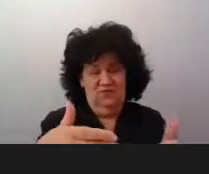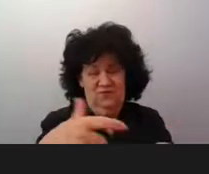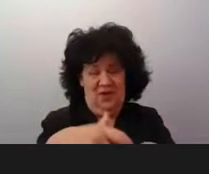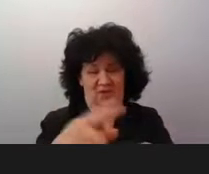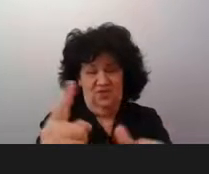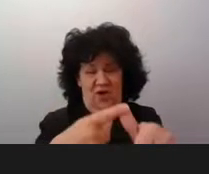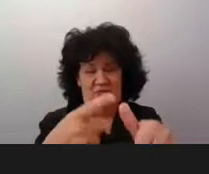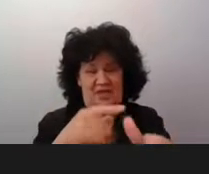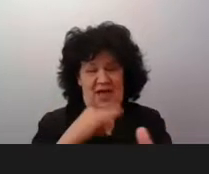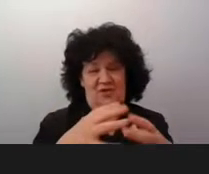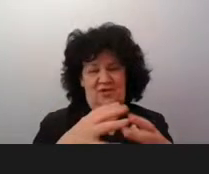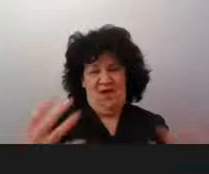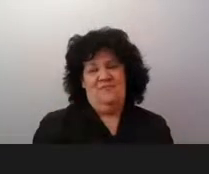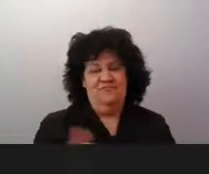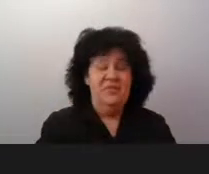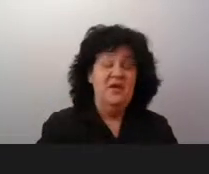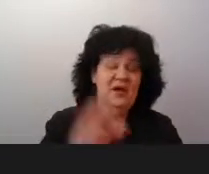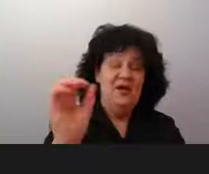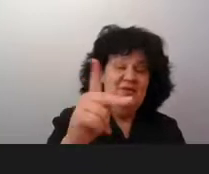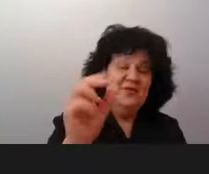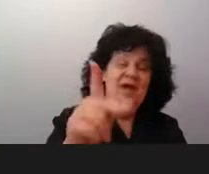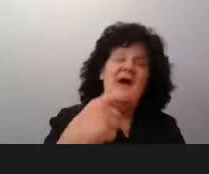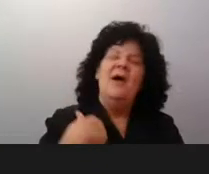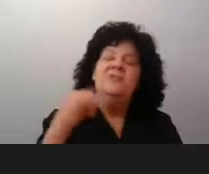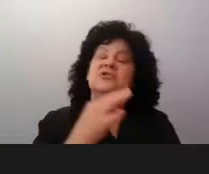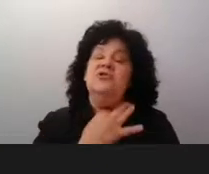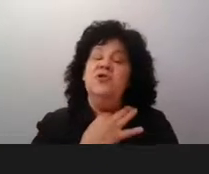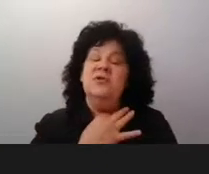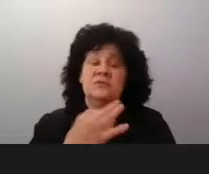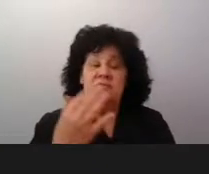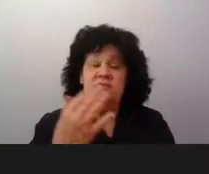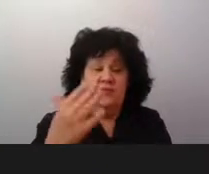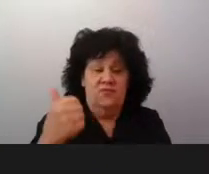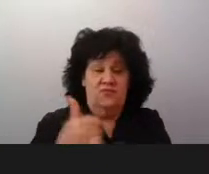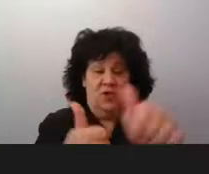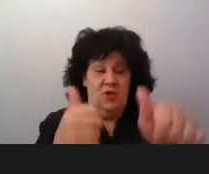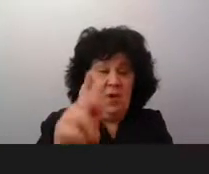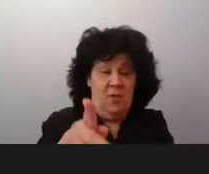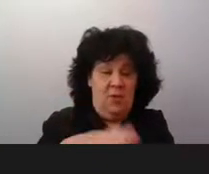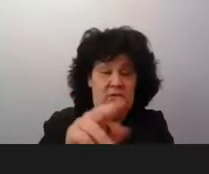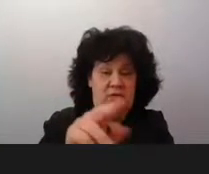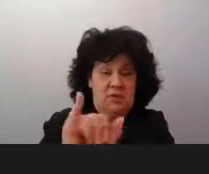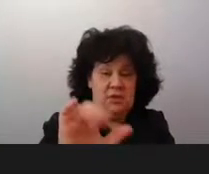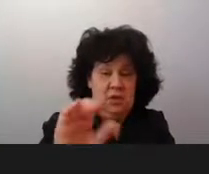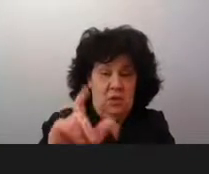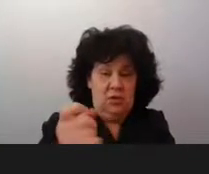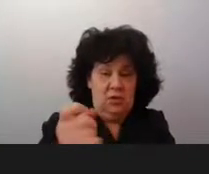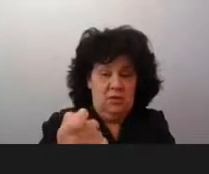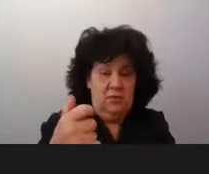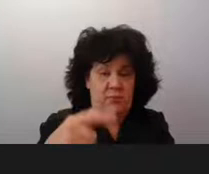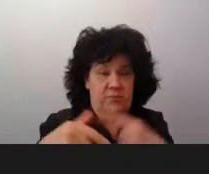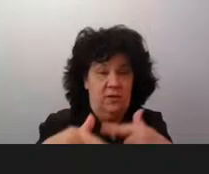Okay. I'm actually was curious and maybe following up on Nicole a bit about the